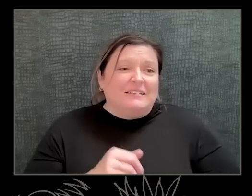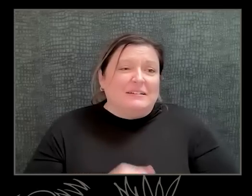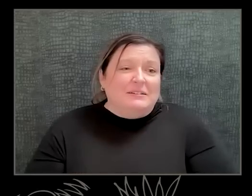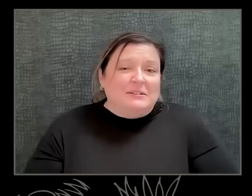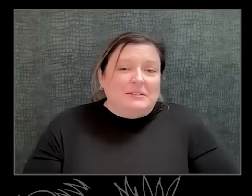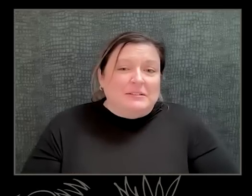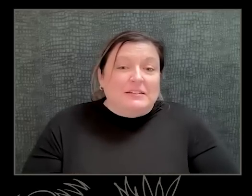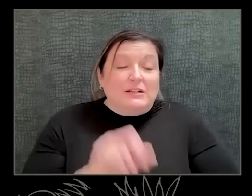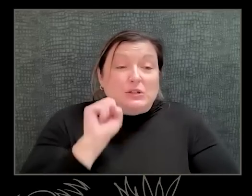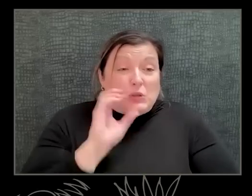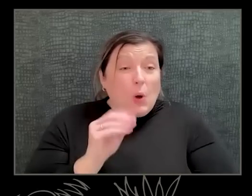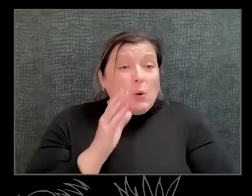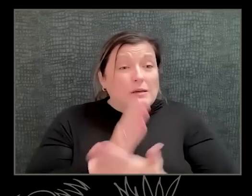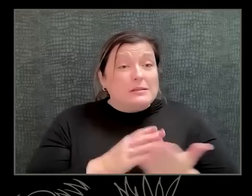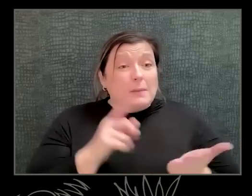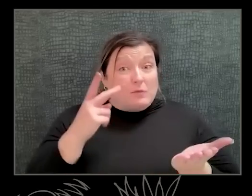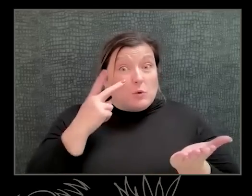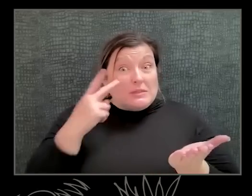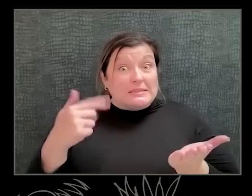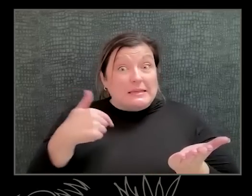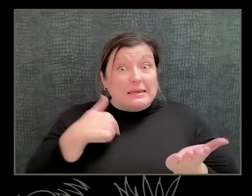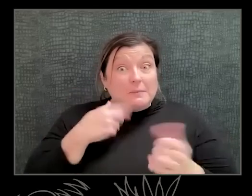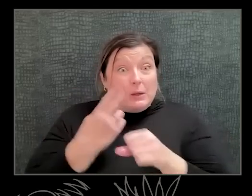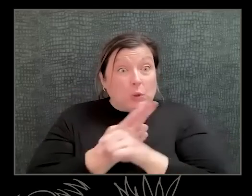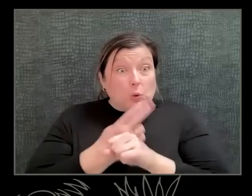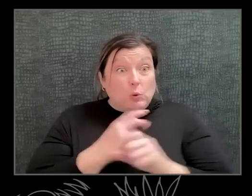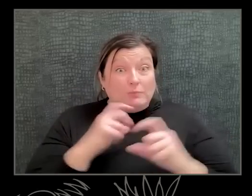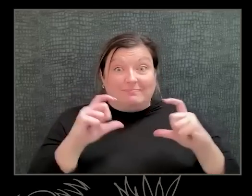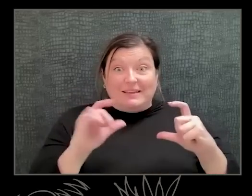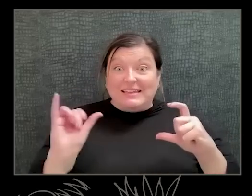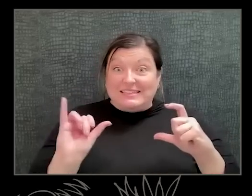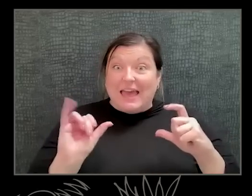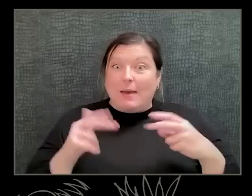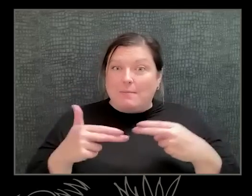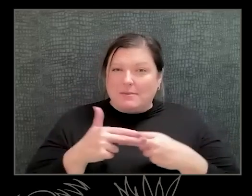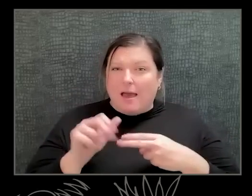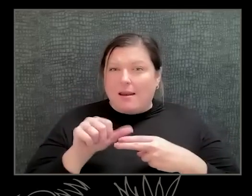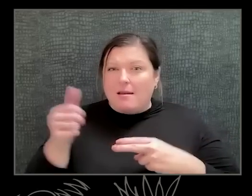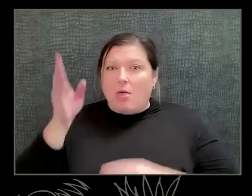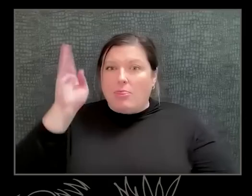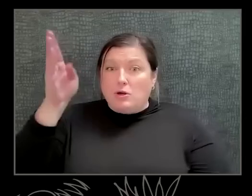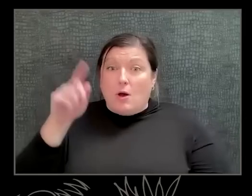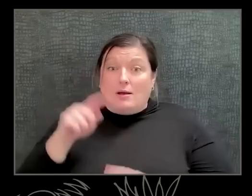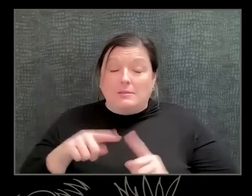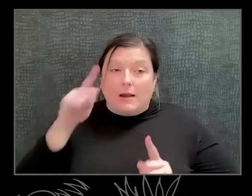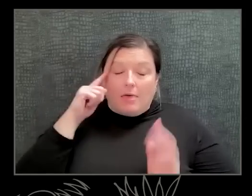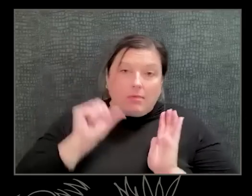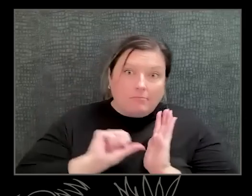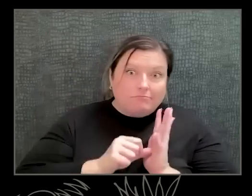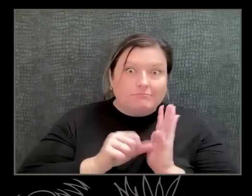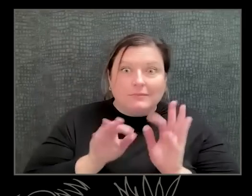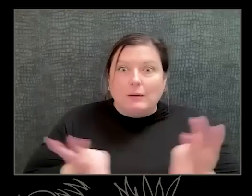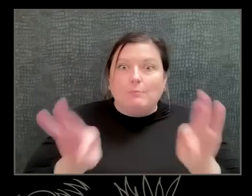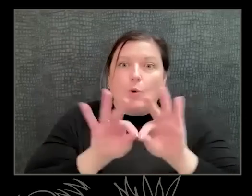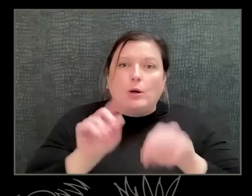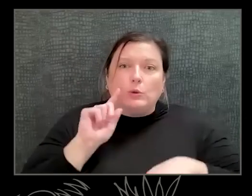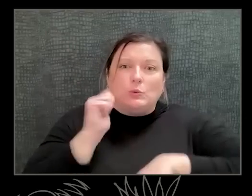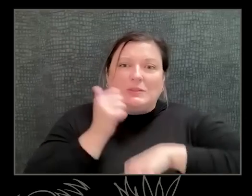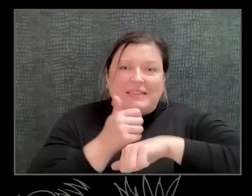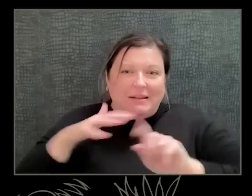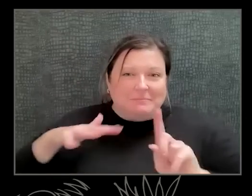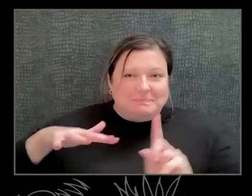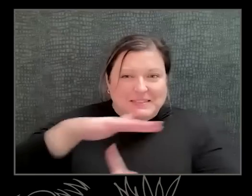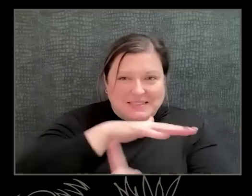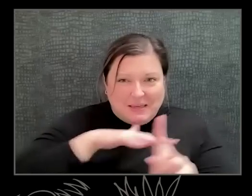So, some of you may have seen me use this same slide in other talks, but I think it is truly important to set the scene. My